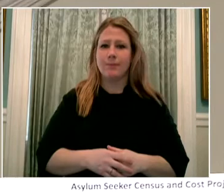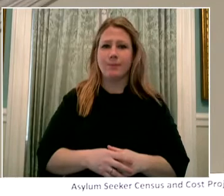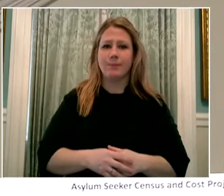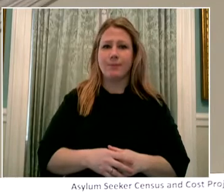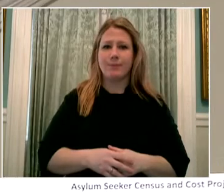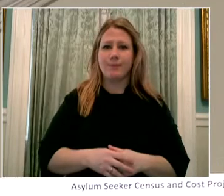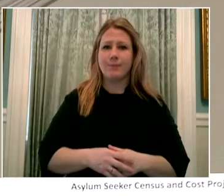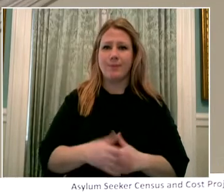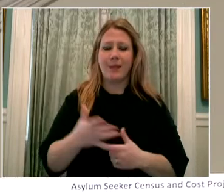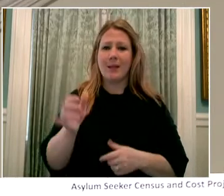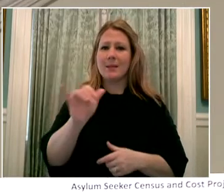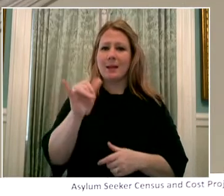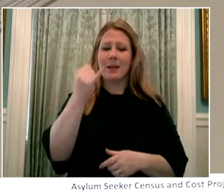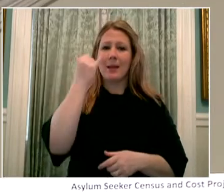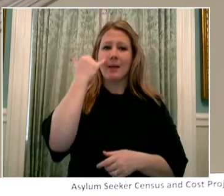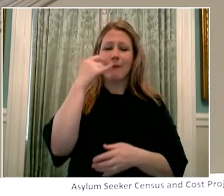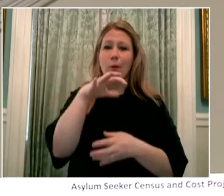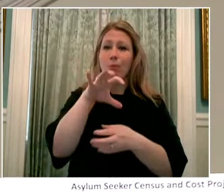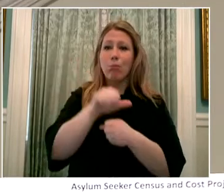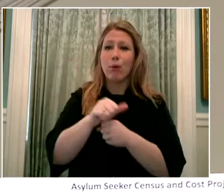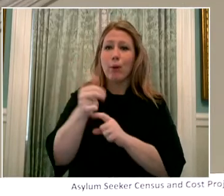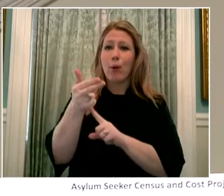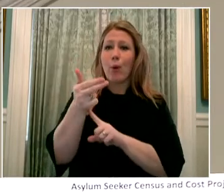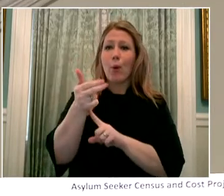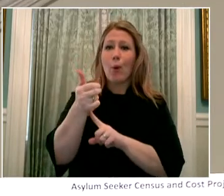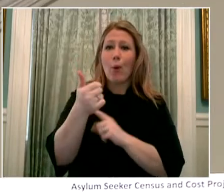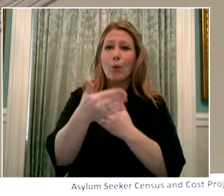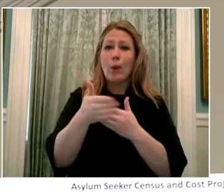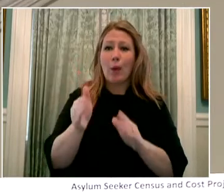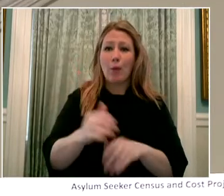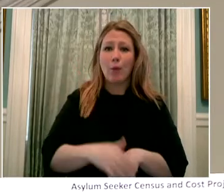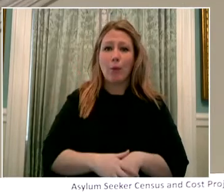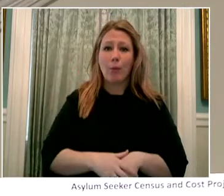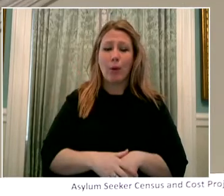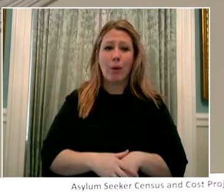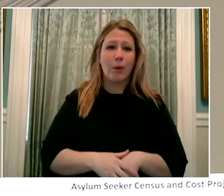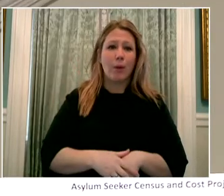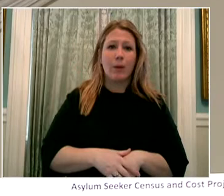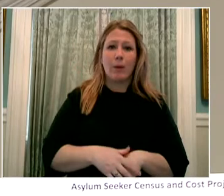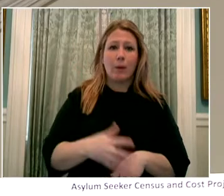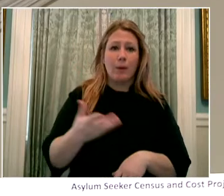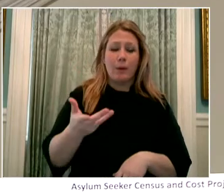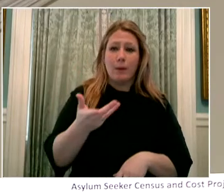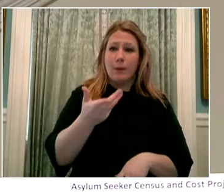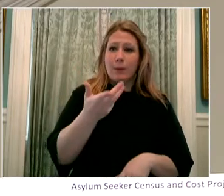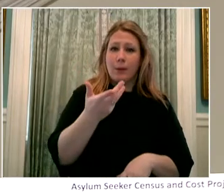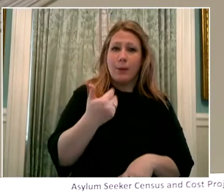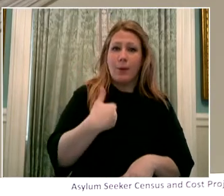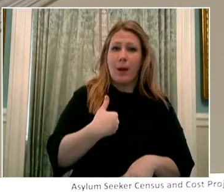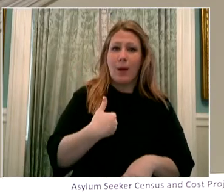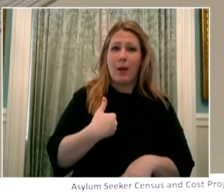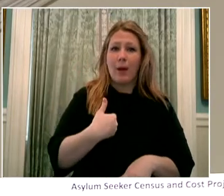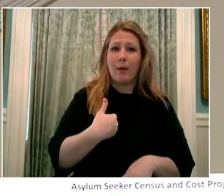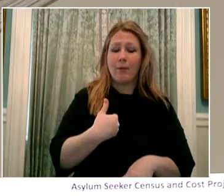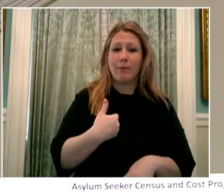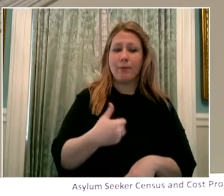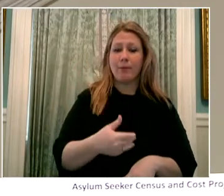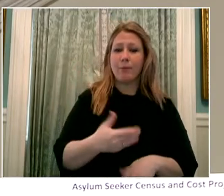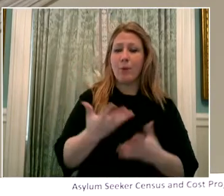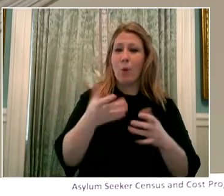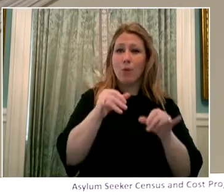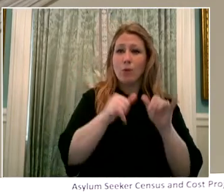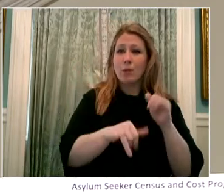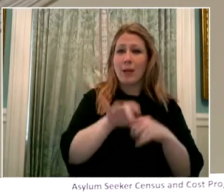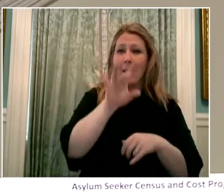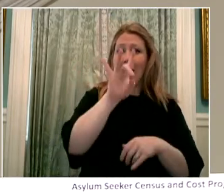room, okay? So you have like 8 nights, and you multiply those 8 nights by the price of the room. Okay, this is what we